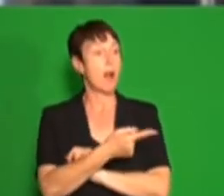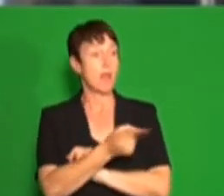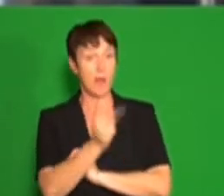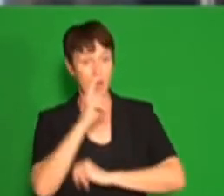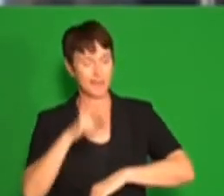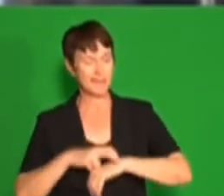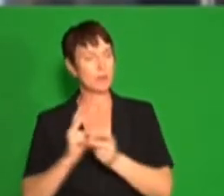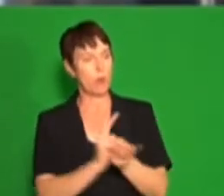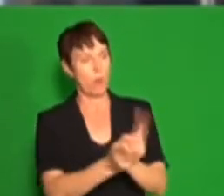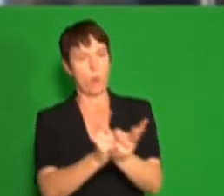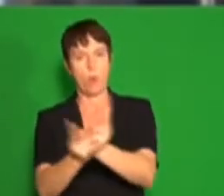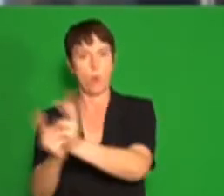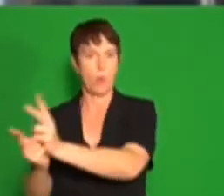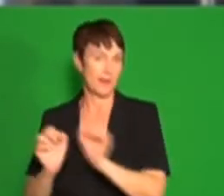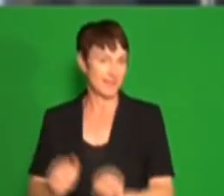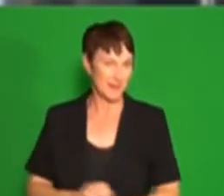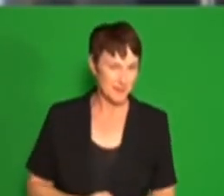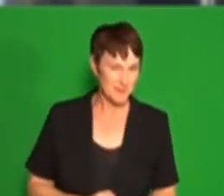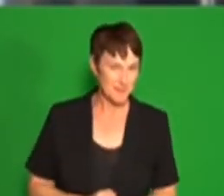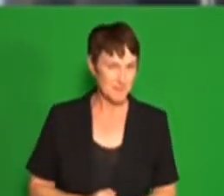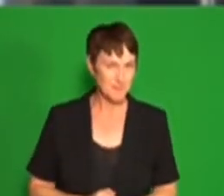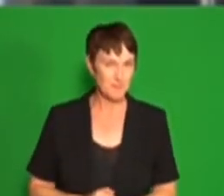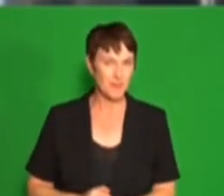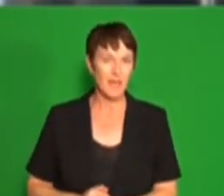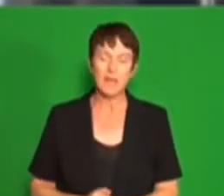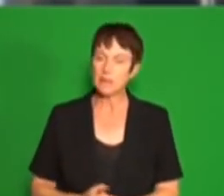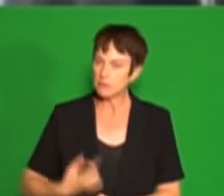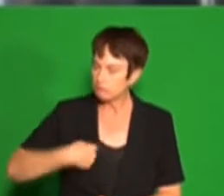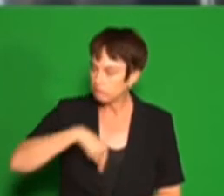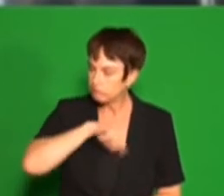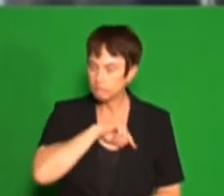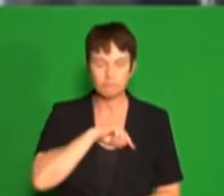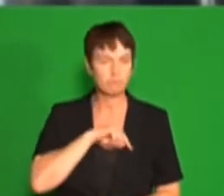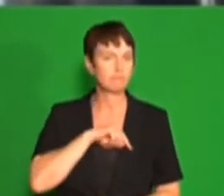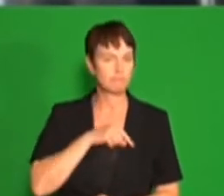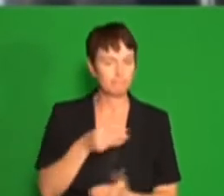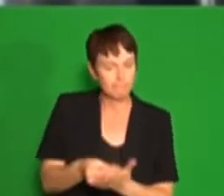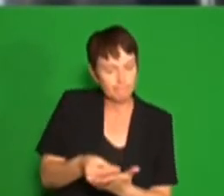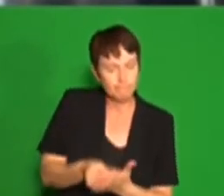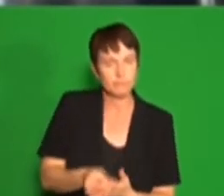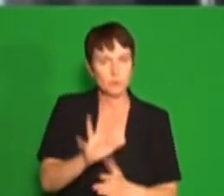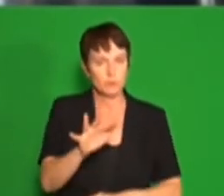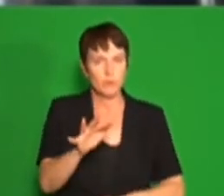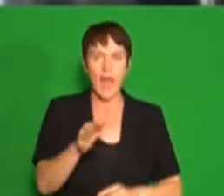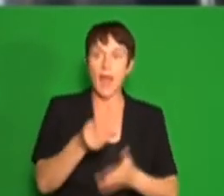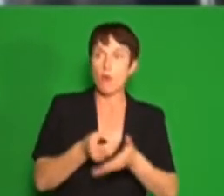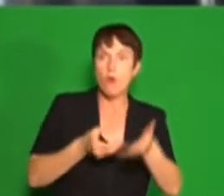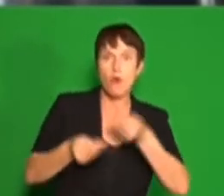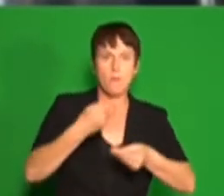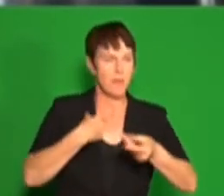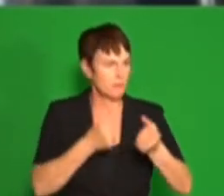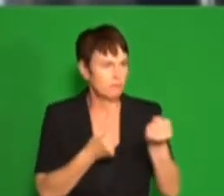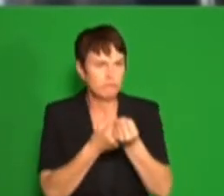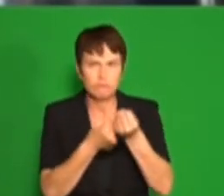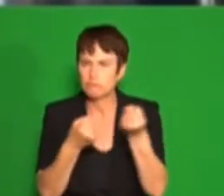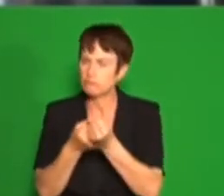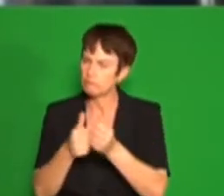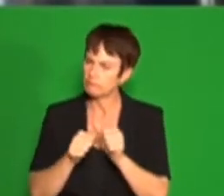While monetary policy will continue to support the economic recovery, a faster growth rate depends